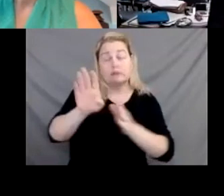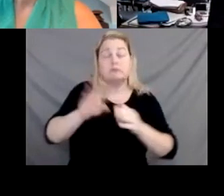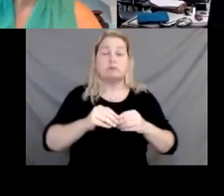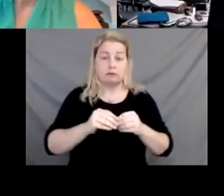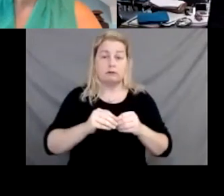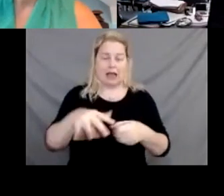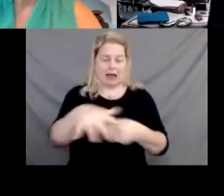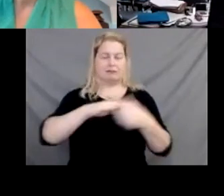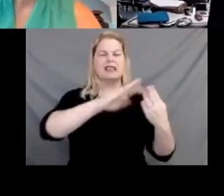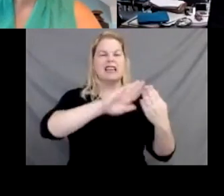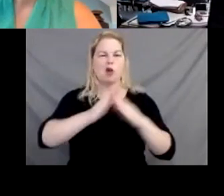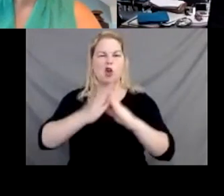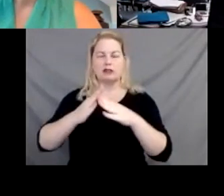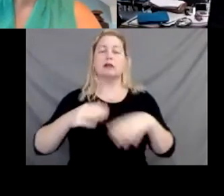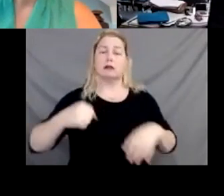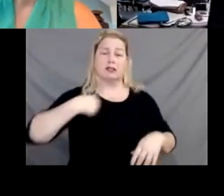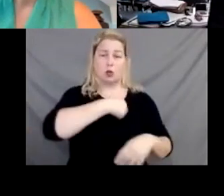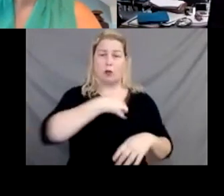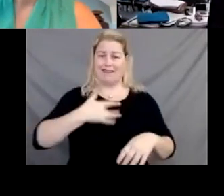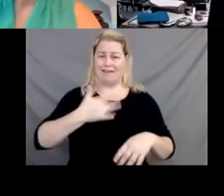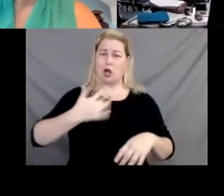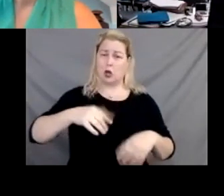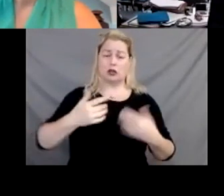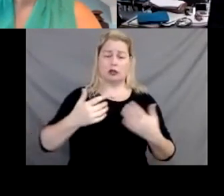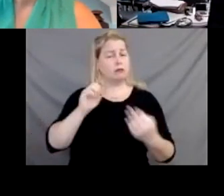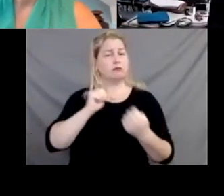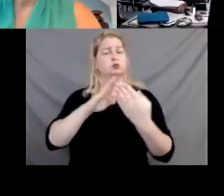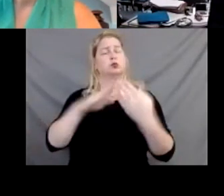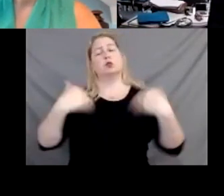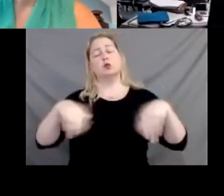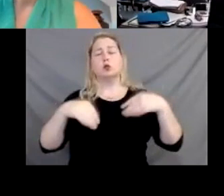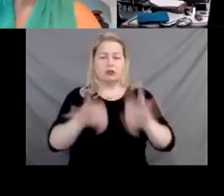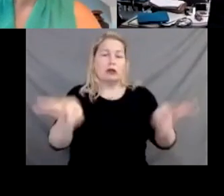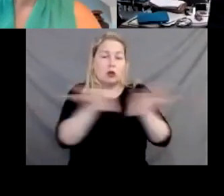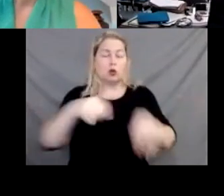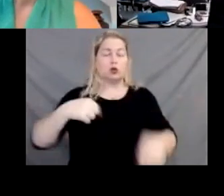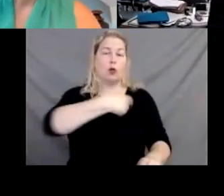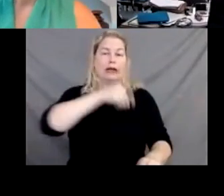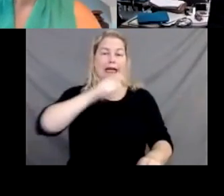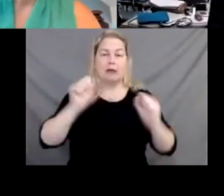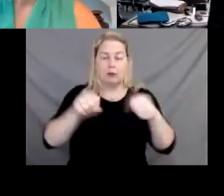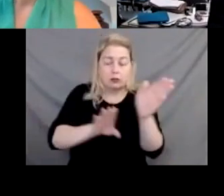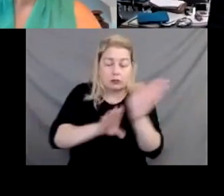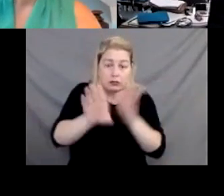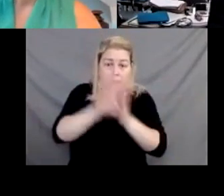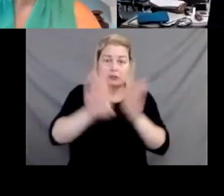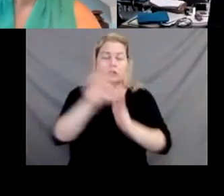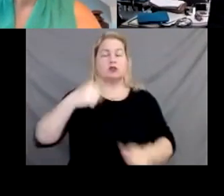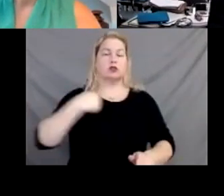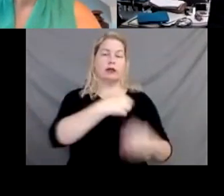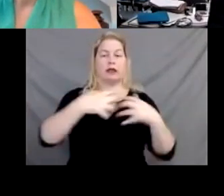critical, and that we need to do some of the work to build the capacity to really build the appropriate